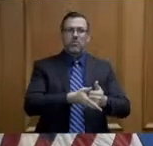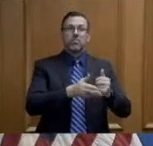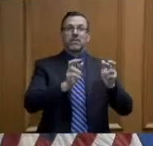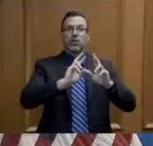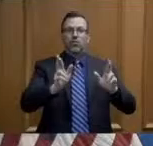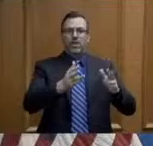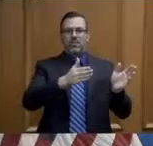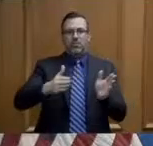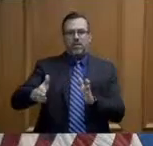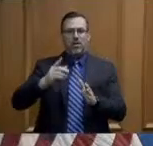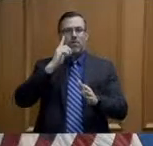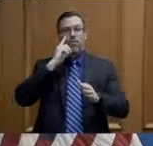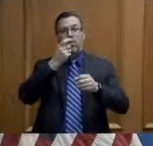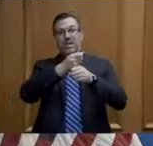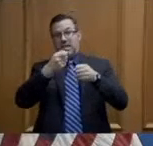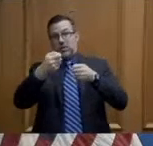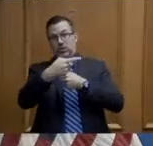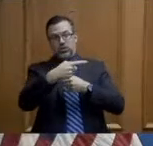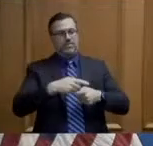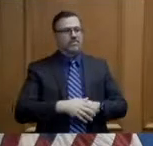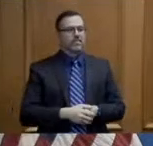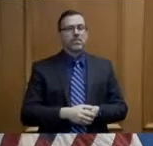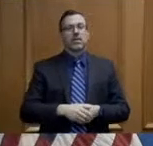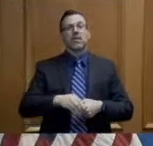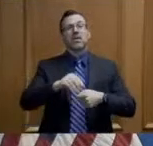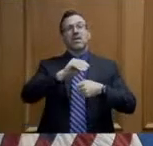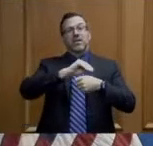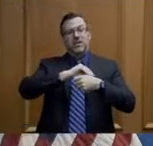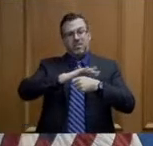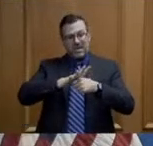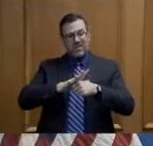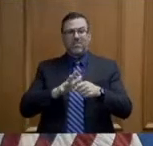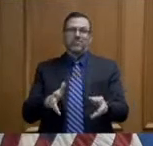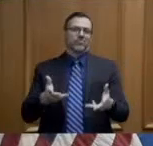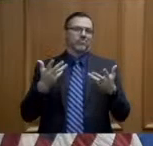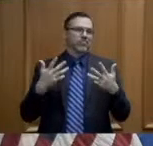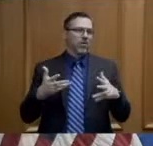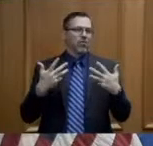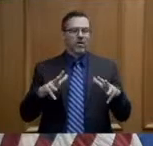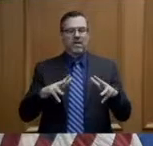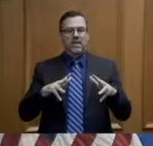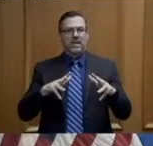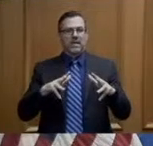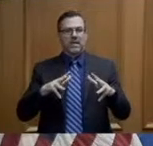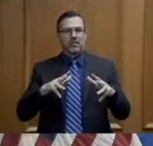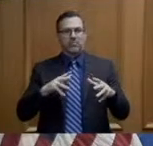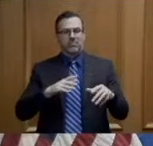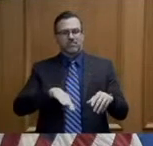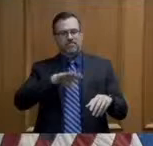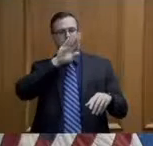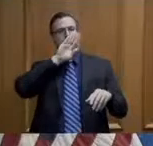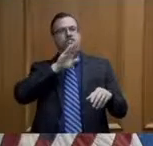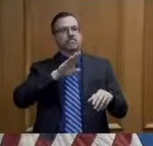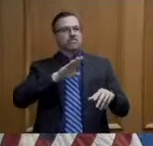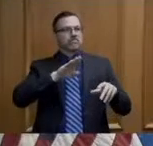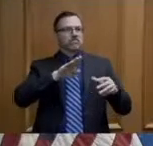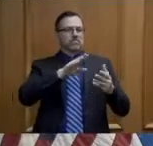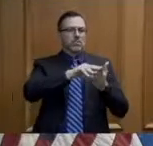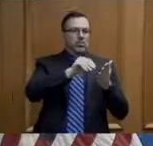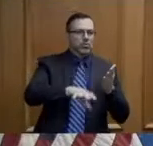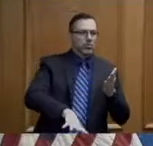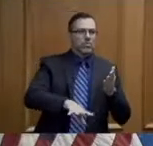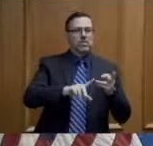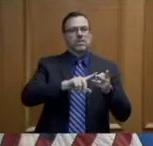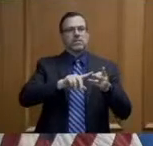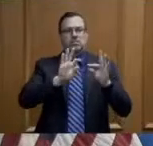year. This pandemic has created many challenges for families and for teachers and for students.